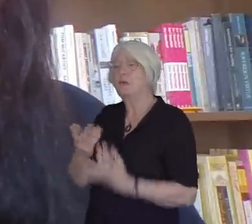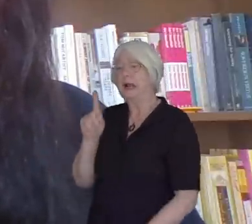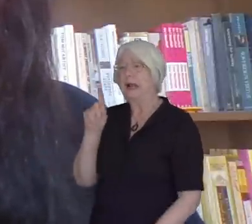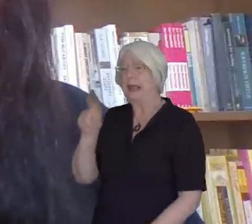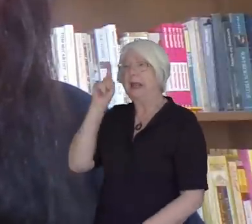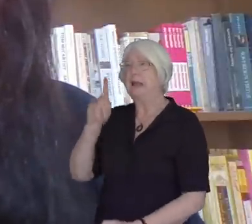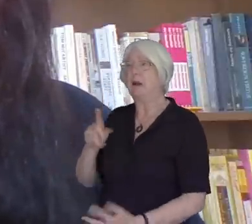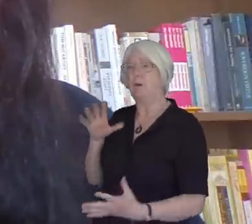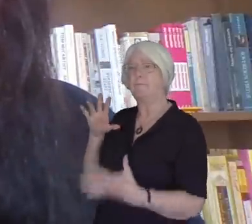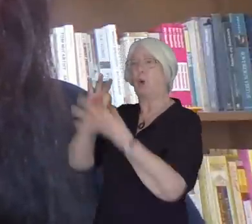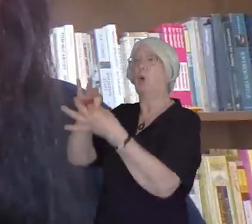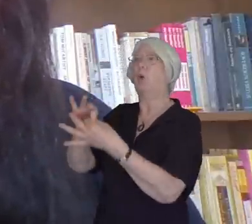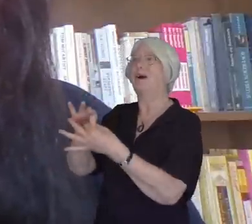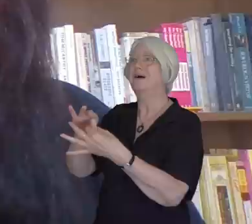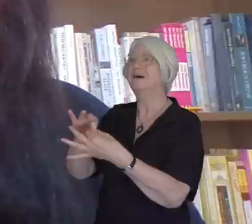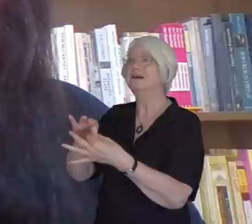away.